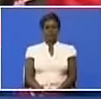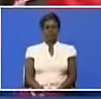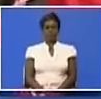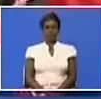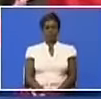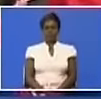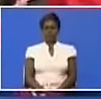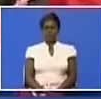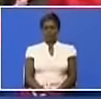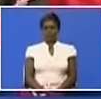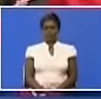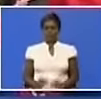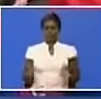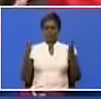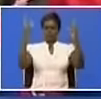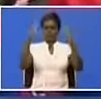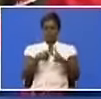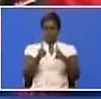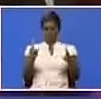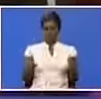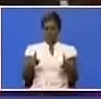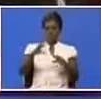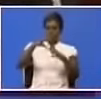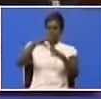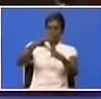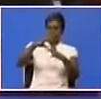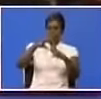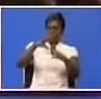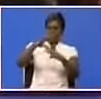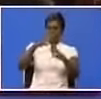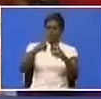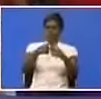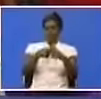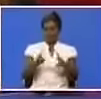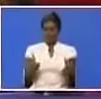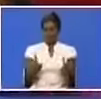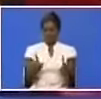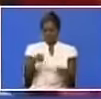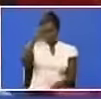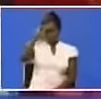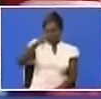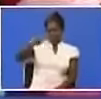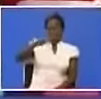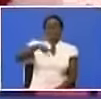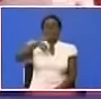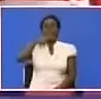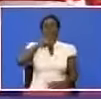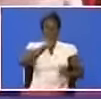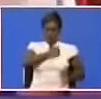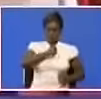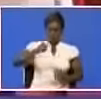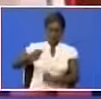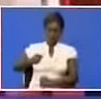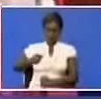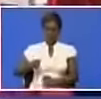And soon enough, the ceremony commenced with the reveille sounding the grounds of the hospital in honor of the fallen soldiers.